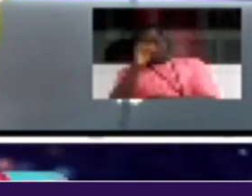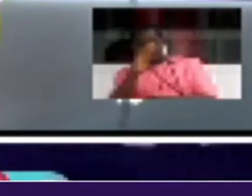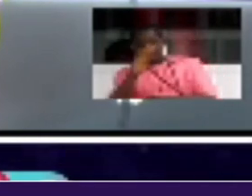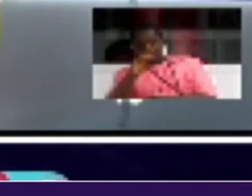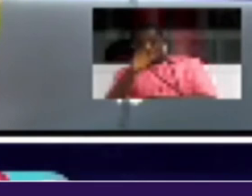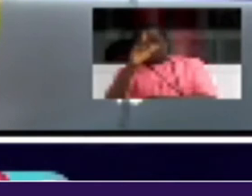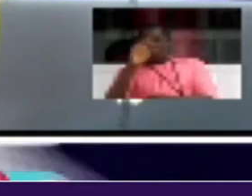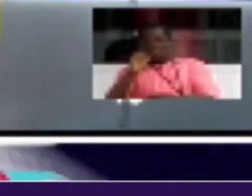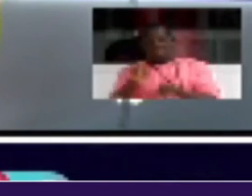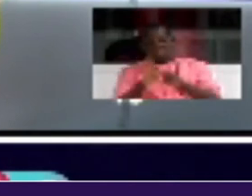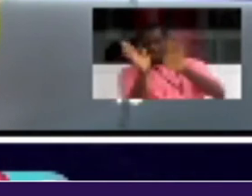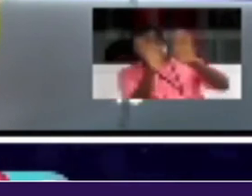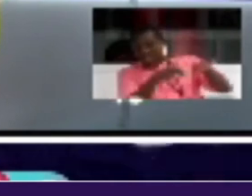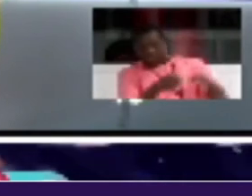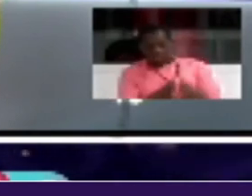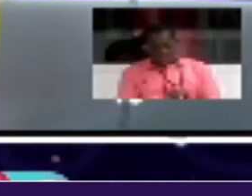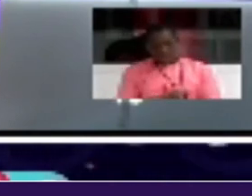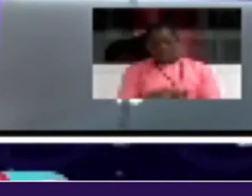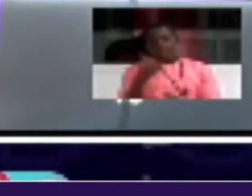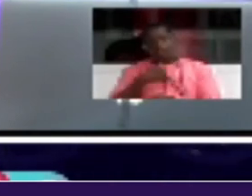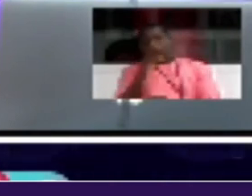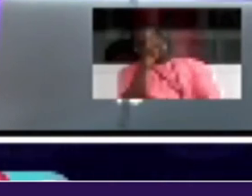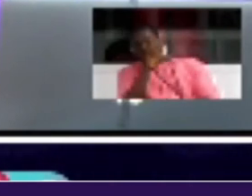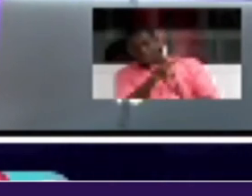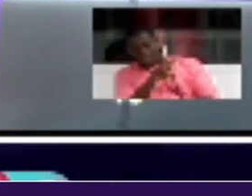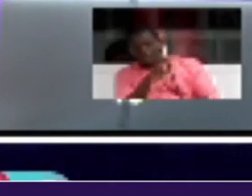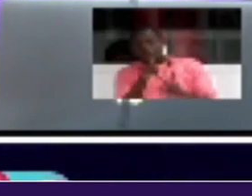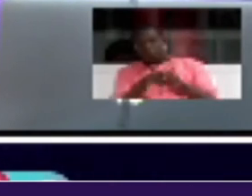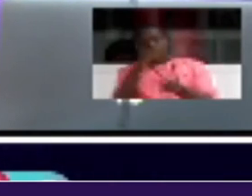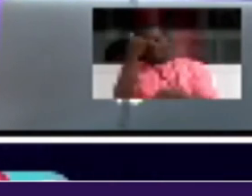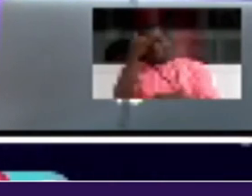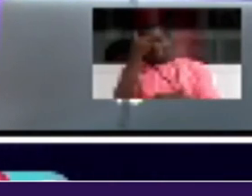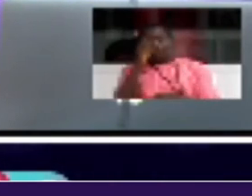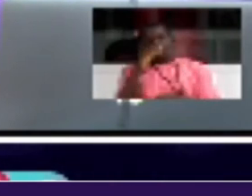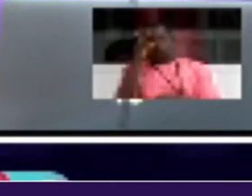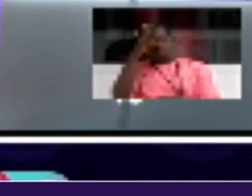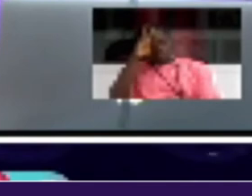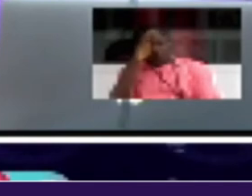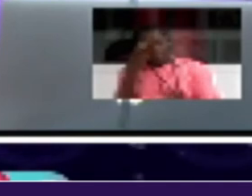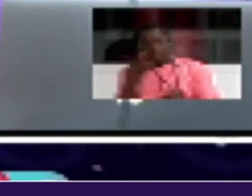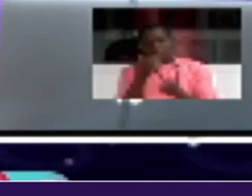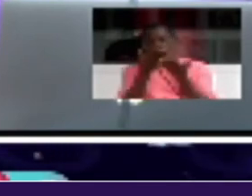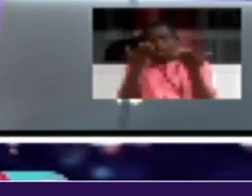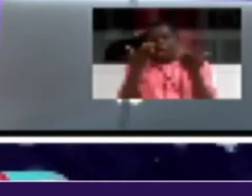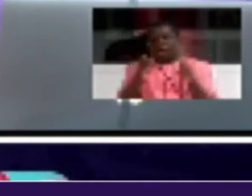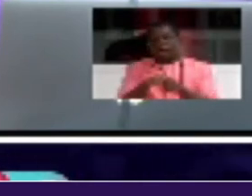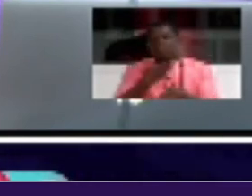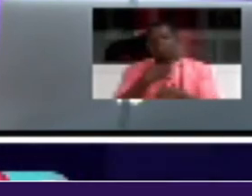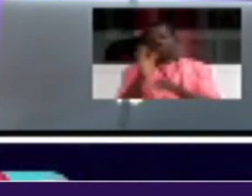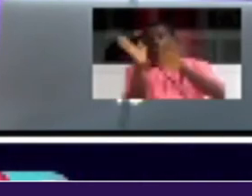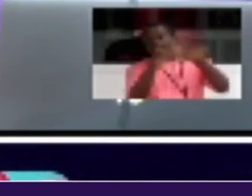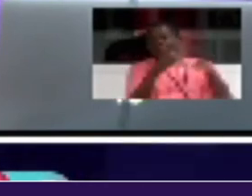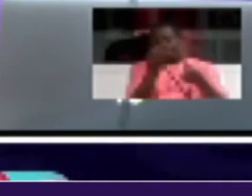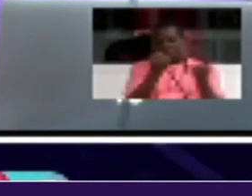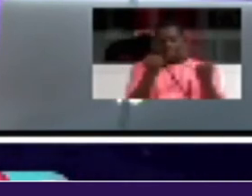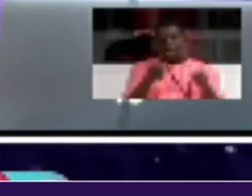somebody might come and be difficult there and ask and cause an alert. That's why they did not even have to leave the car. They shot him there and